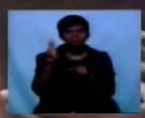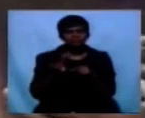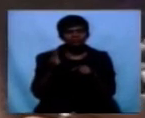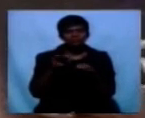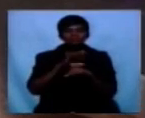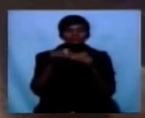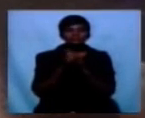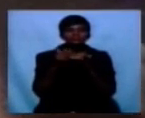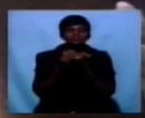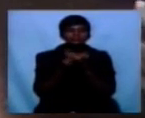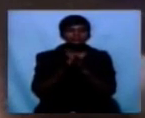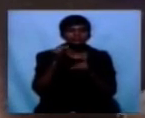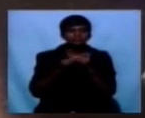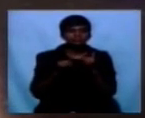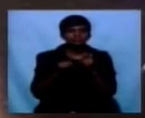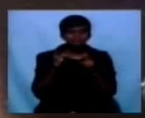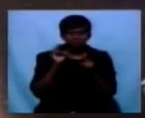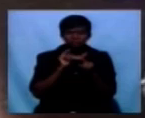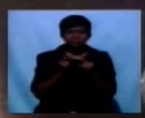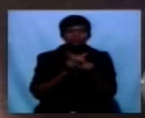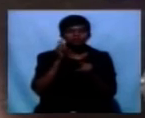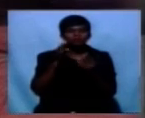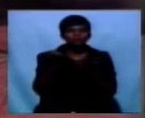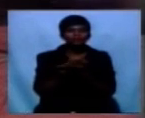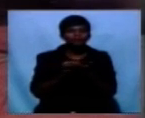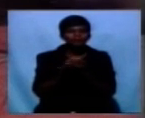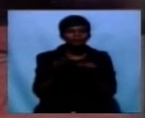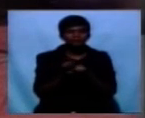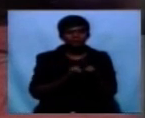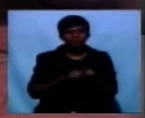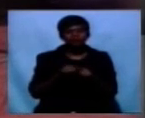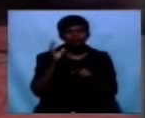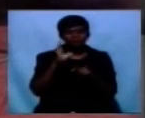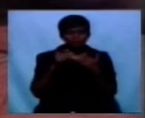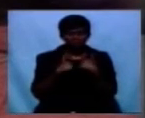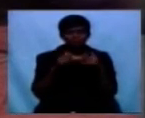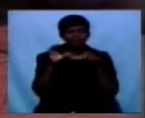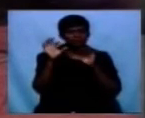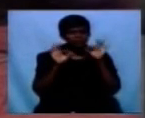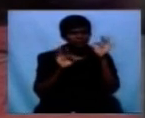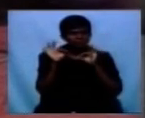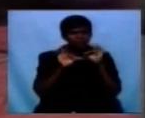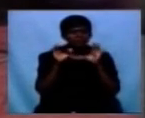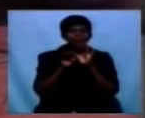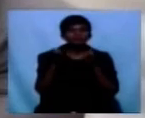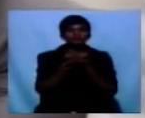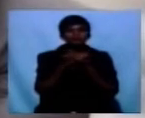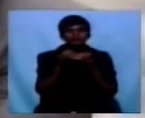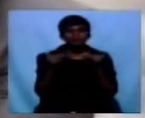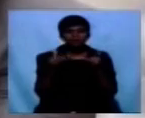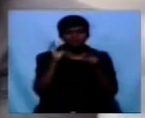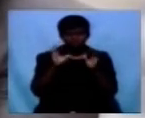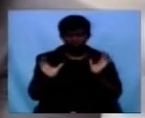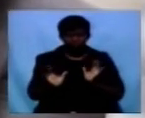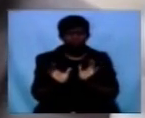the monies at once, we shall distort the economy. There will be unnecessary adjustment in the economy. So it may push inflation